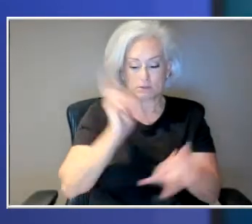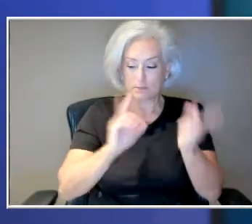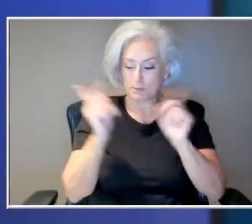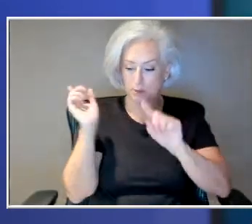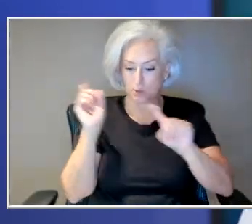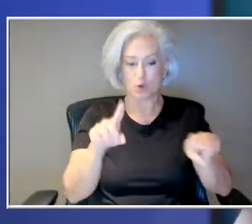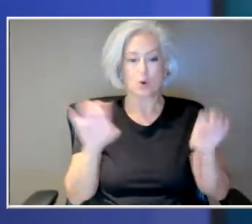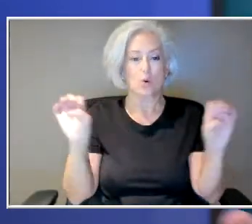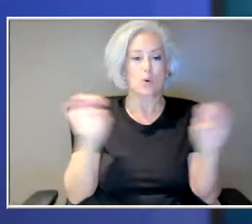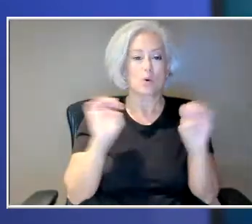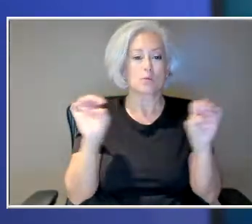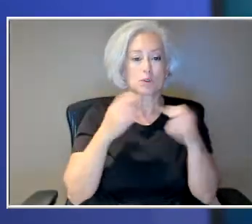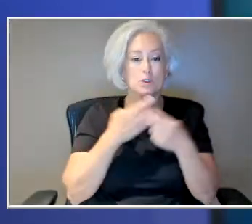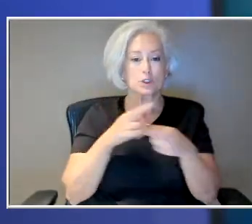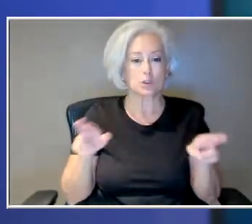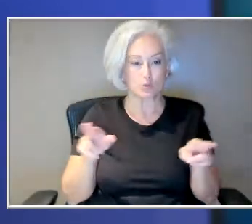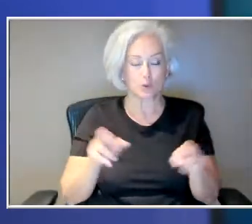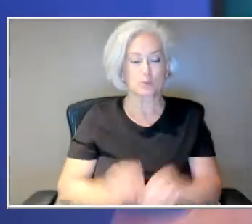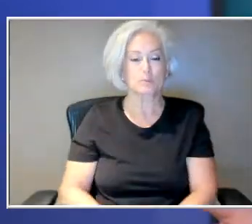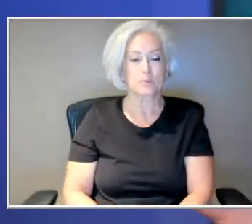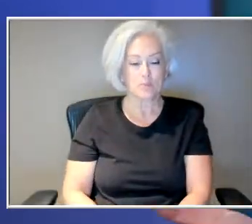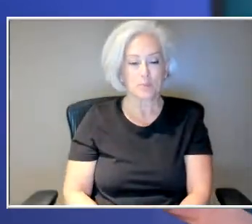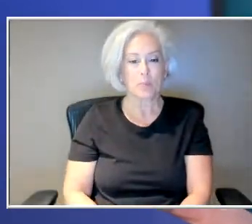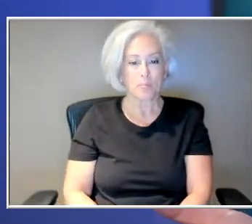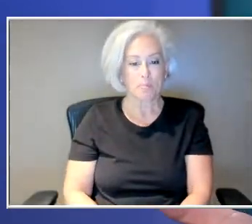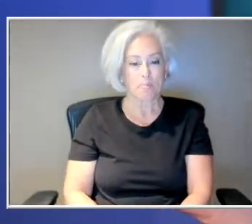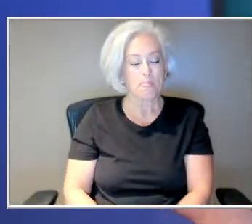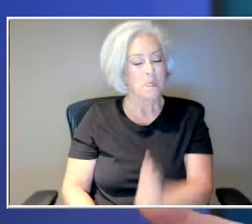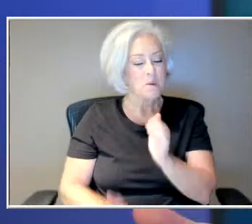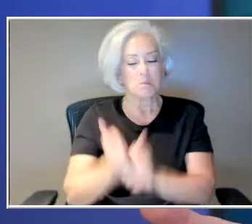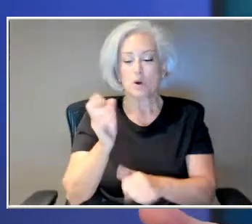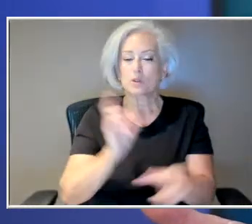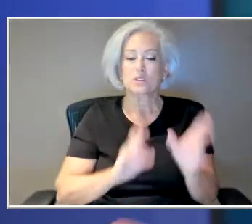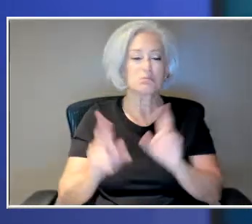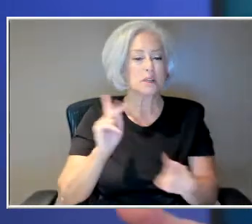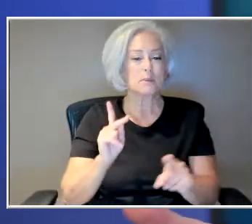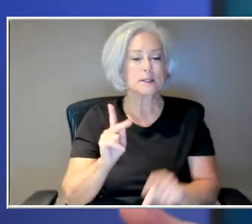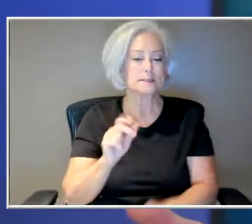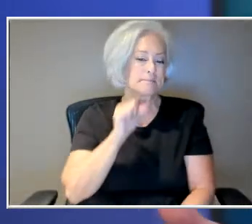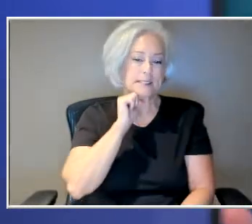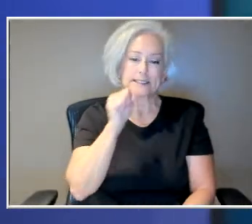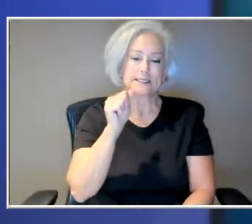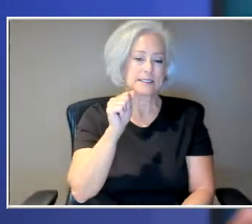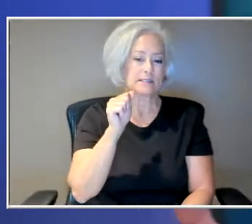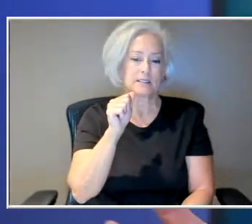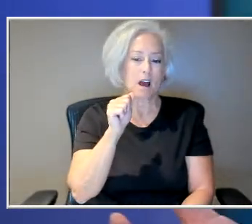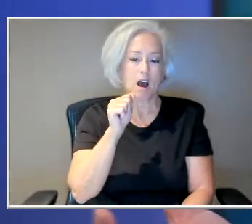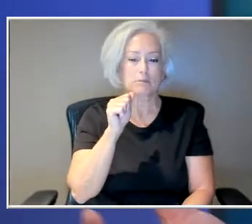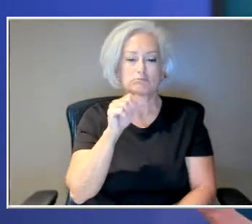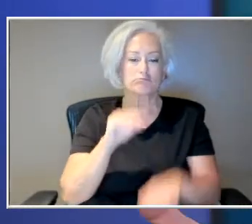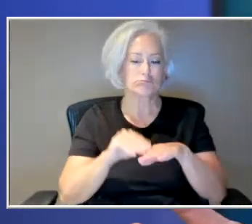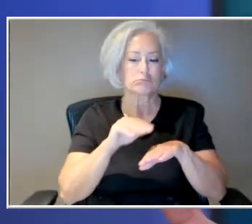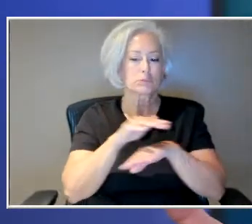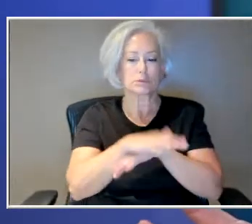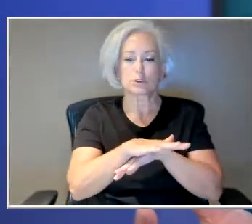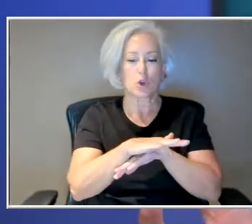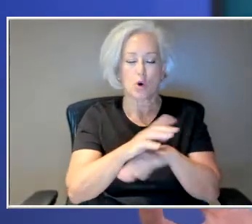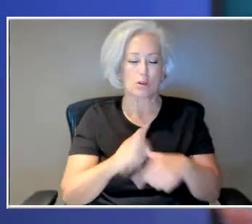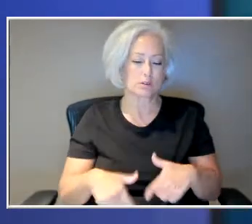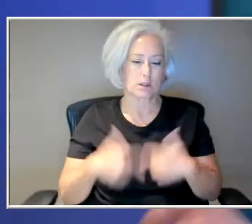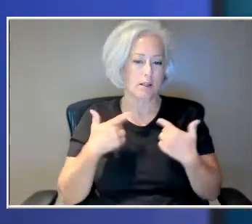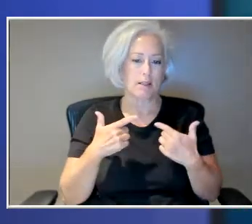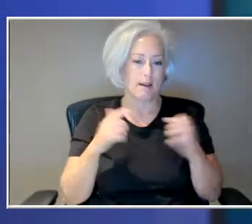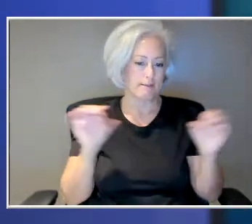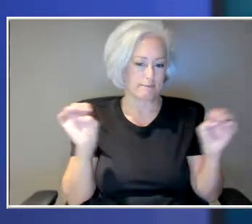And the very vast majority of them will not be a life-threatening emergency like this. So statistically speaking,